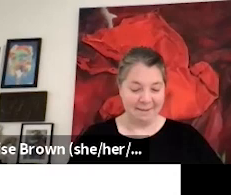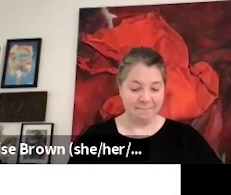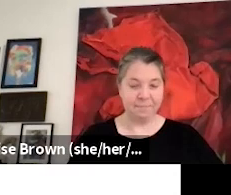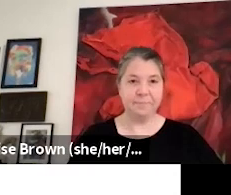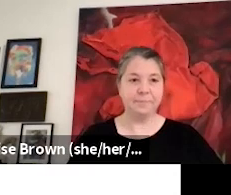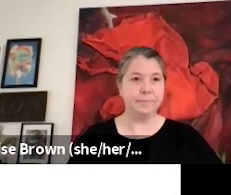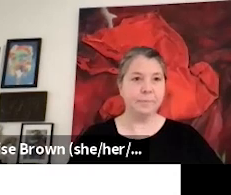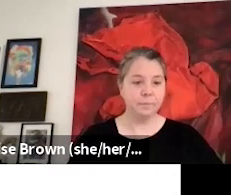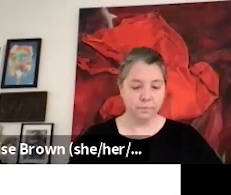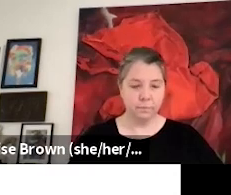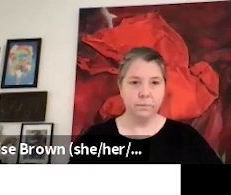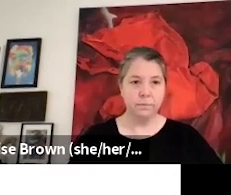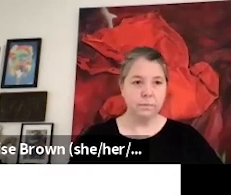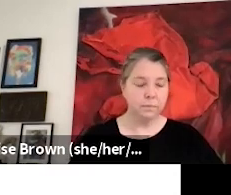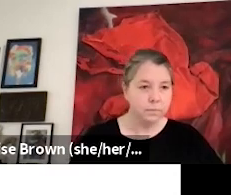for me.